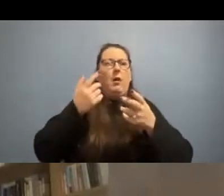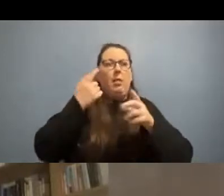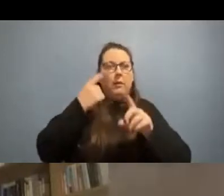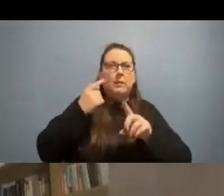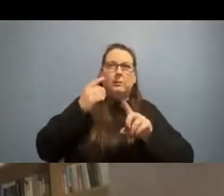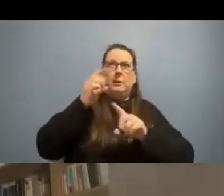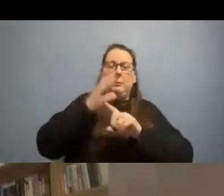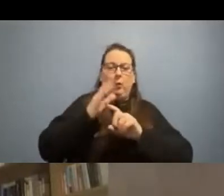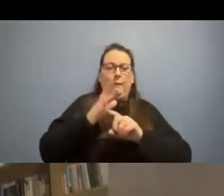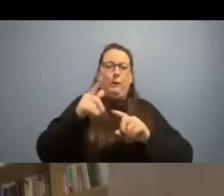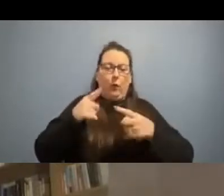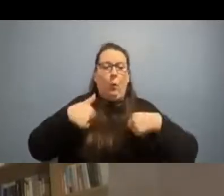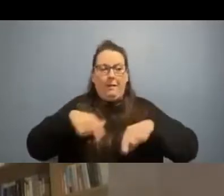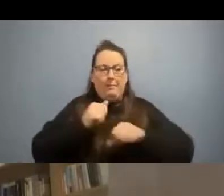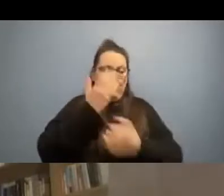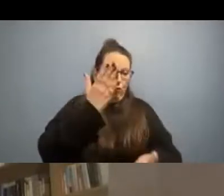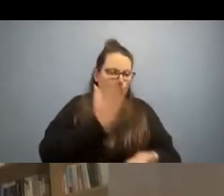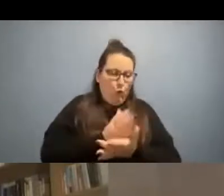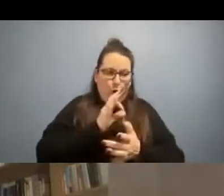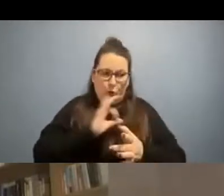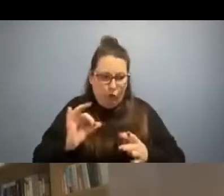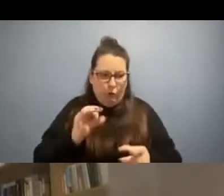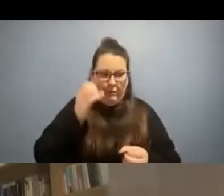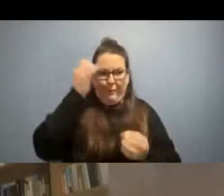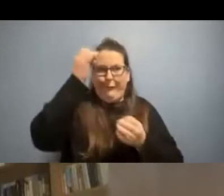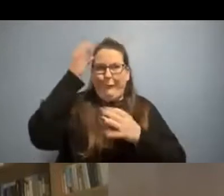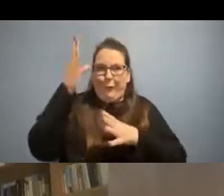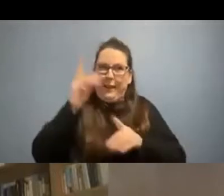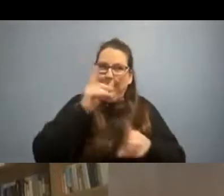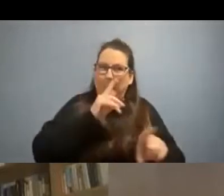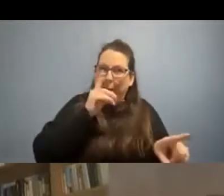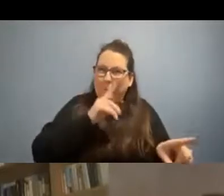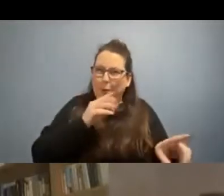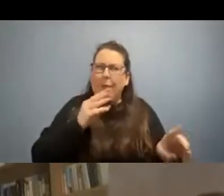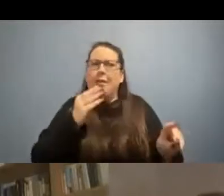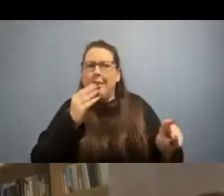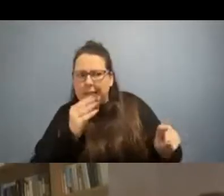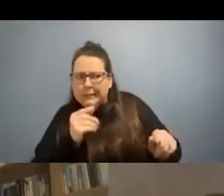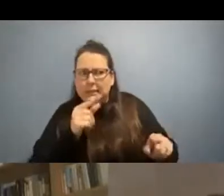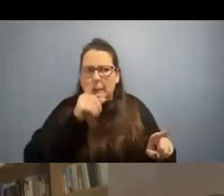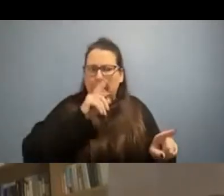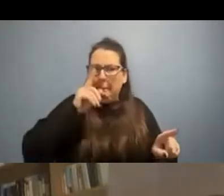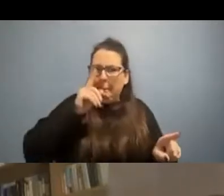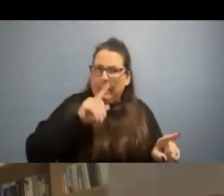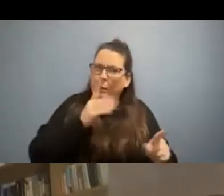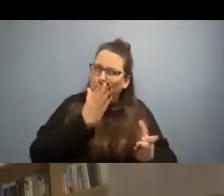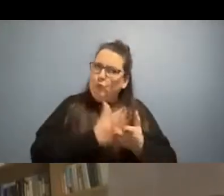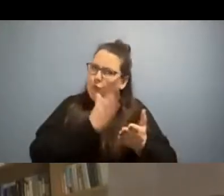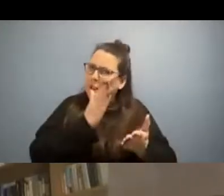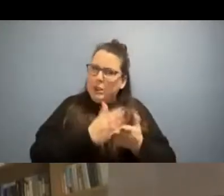make sure that we're not leaving anyone behind in recognising that for some people, this has been and will be a very tough